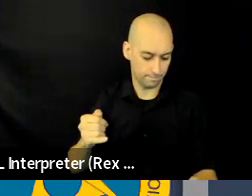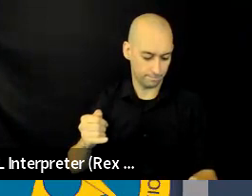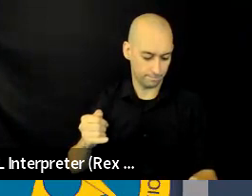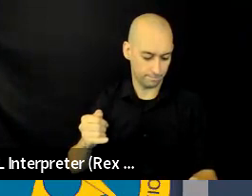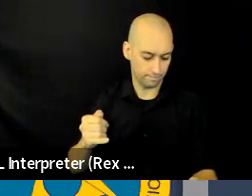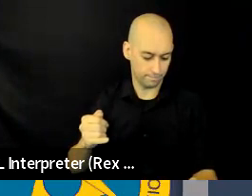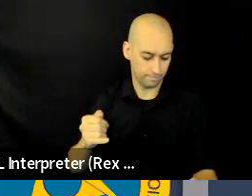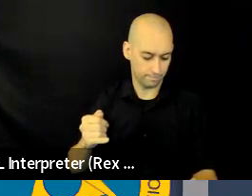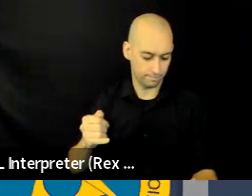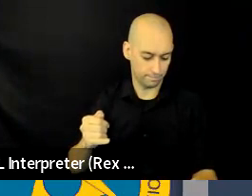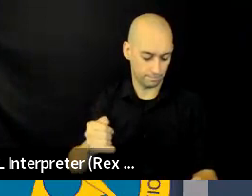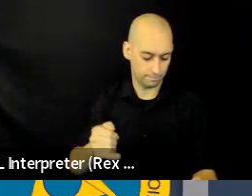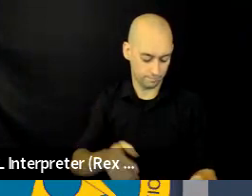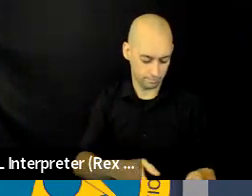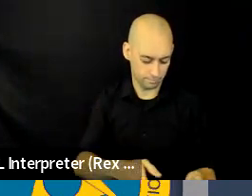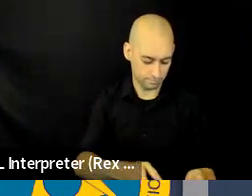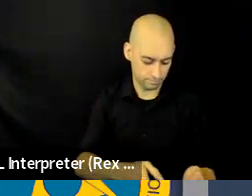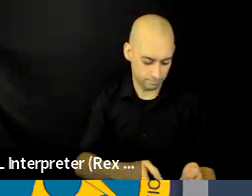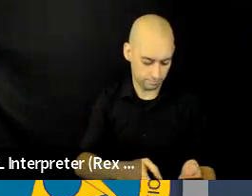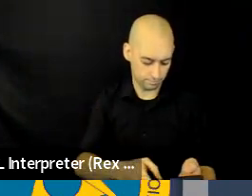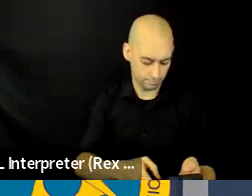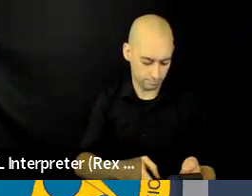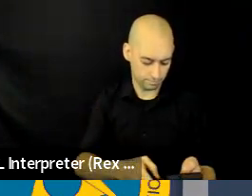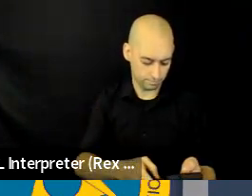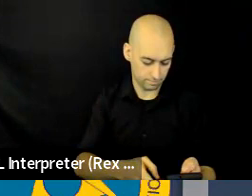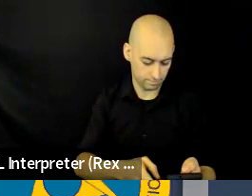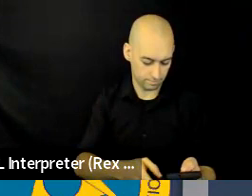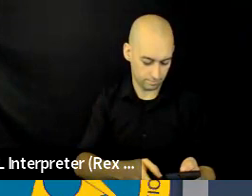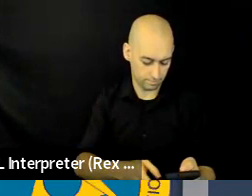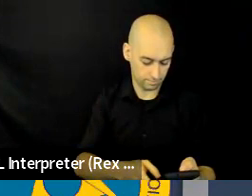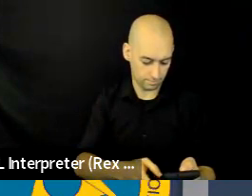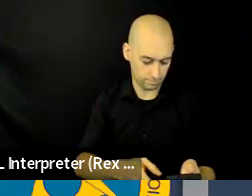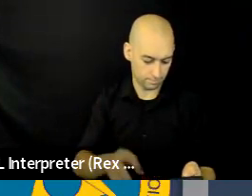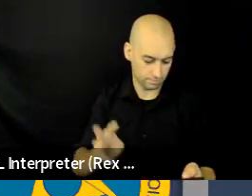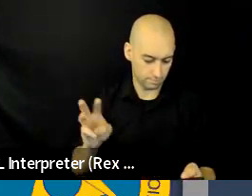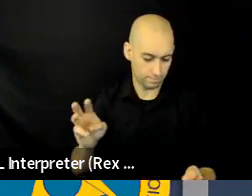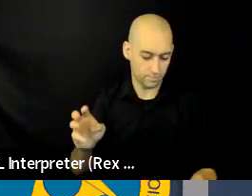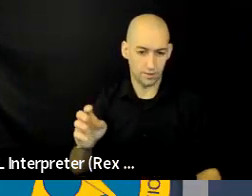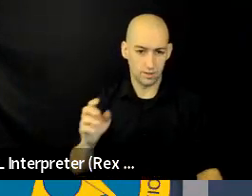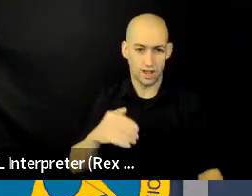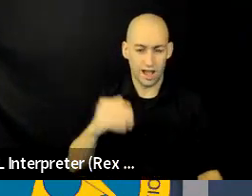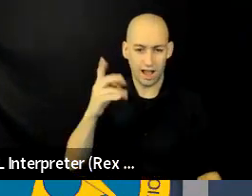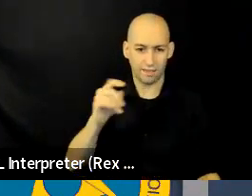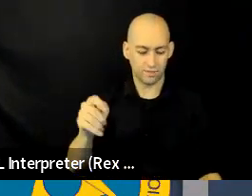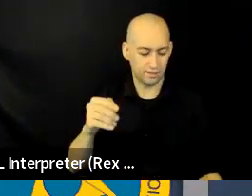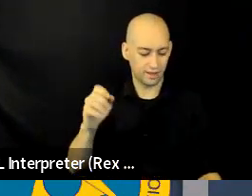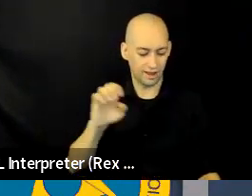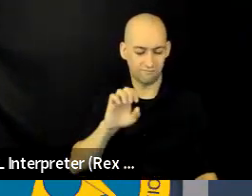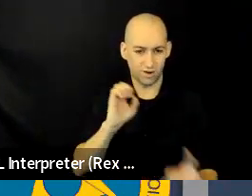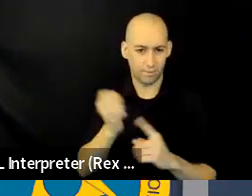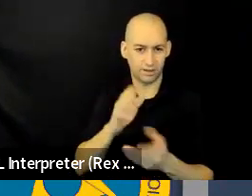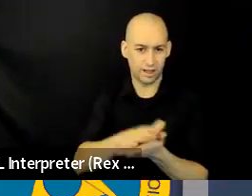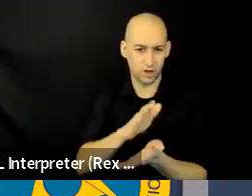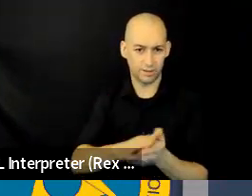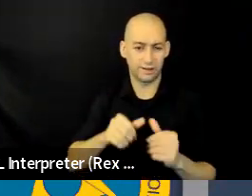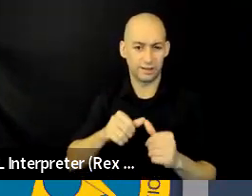proposed by the CMGC contractor. Additional resources are needed to include the new alternative in a higher level environmental document and continue